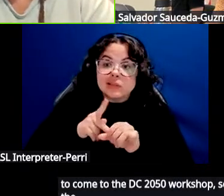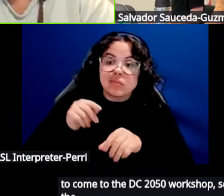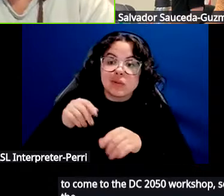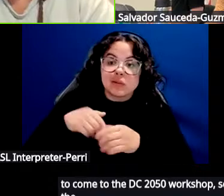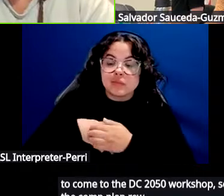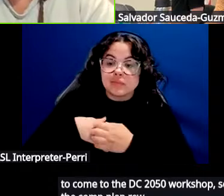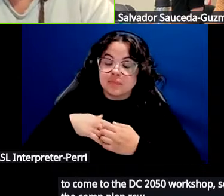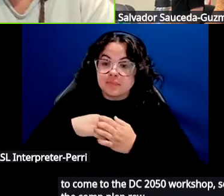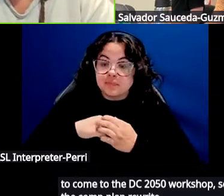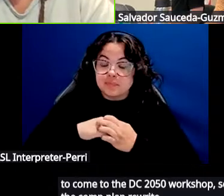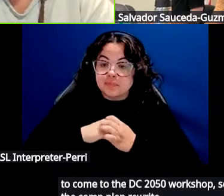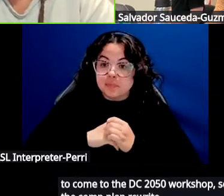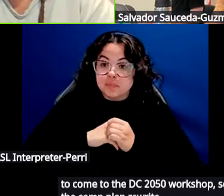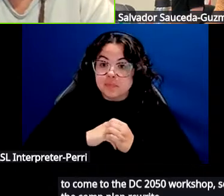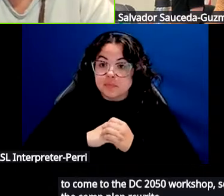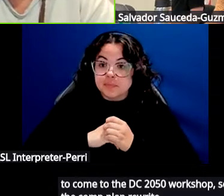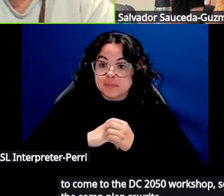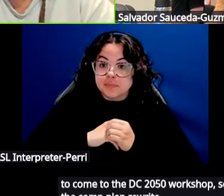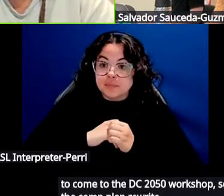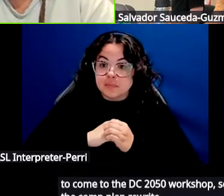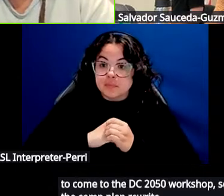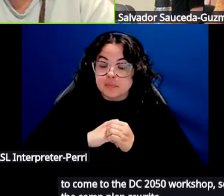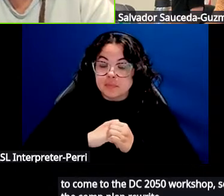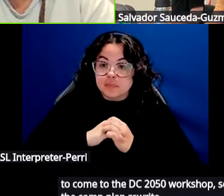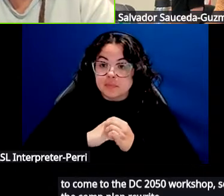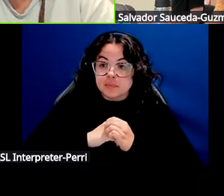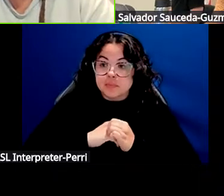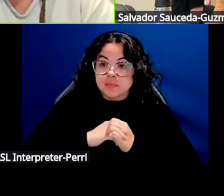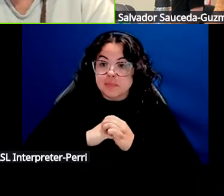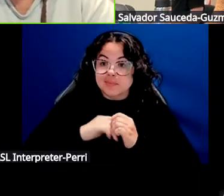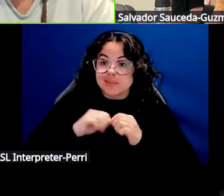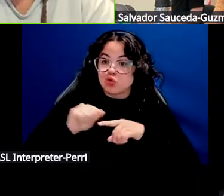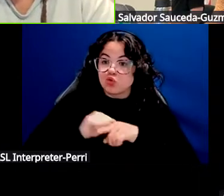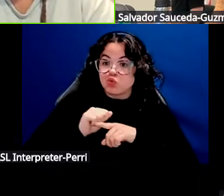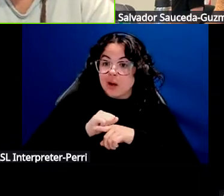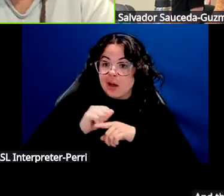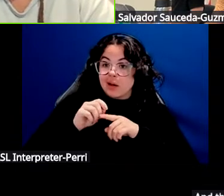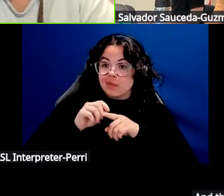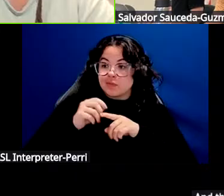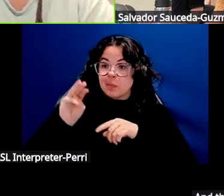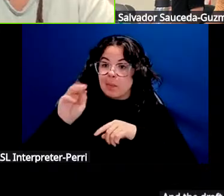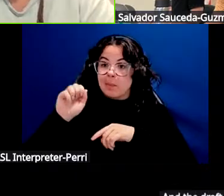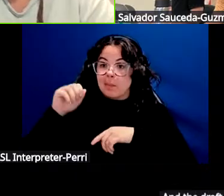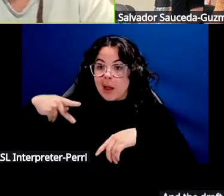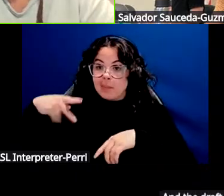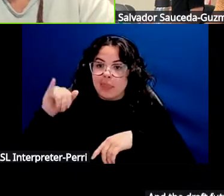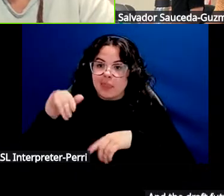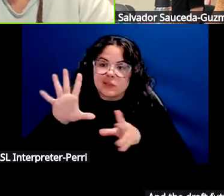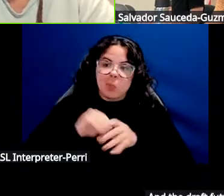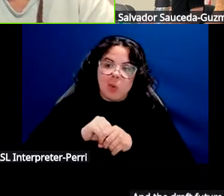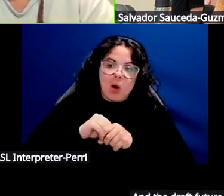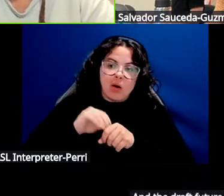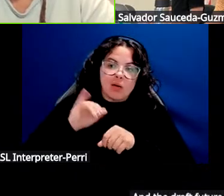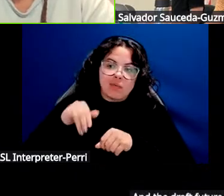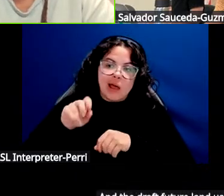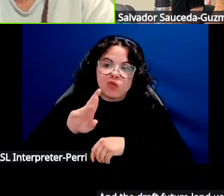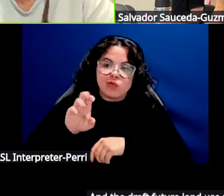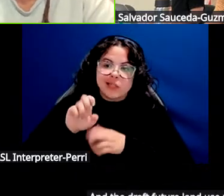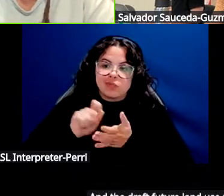rewrite. And the draft future land use map is part of the comp plan rewrite.